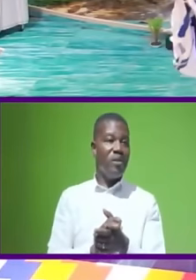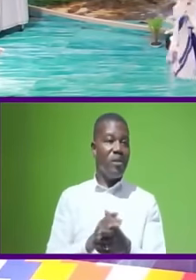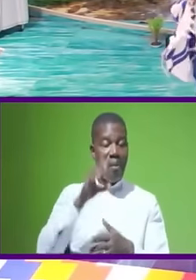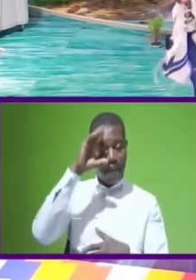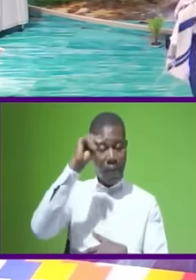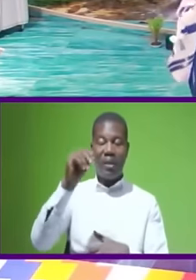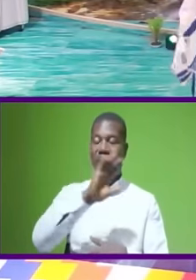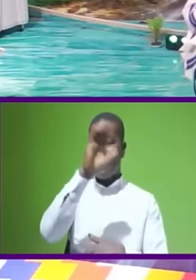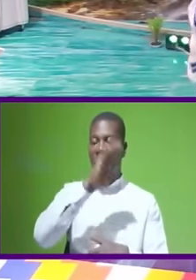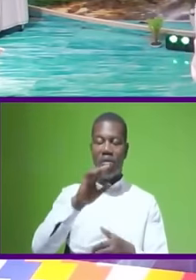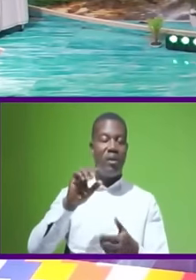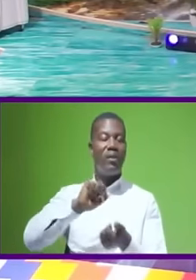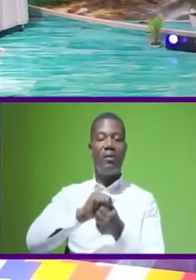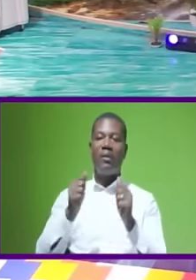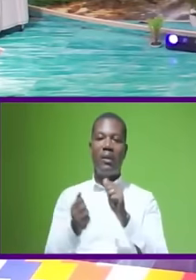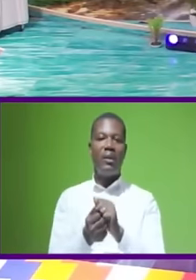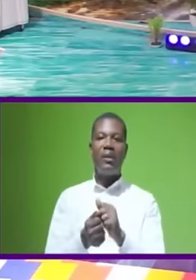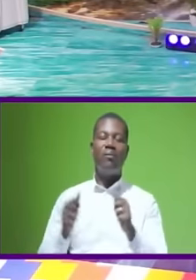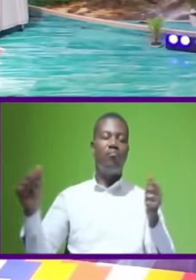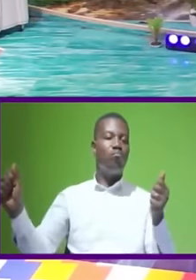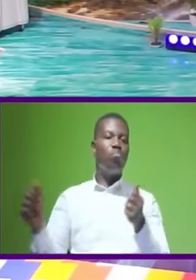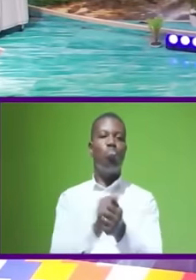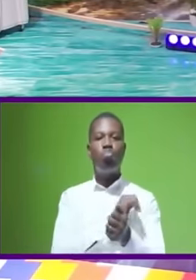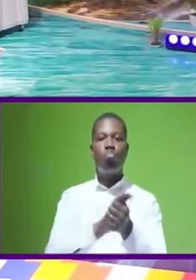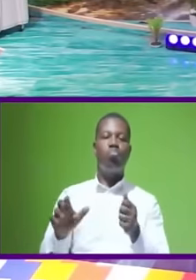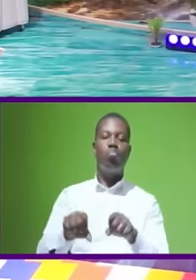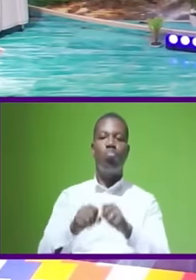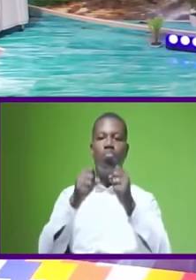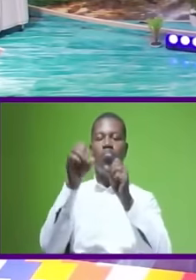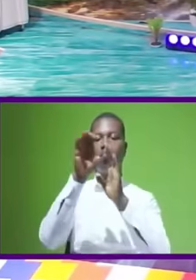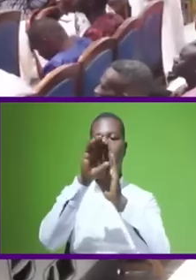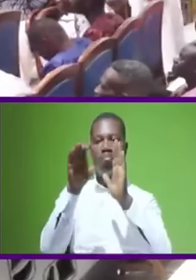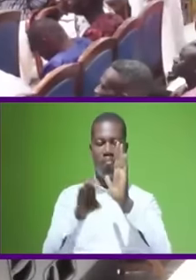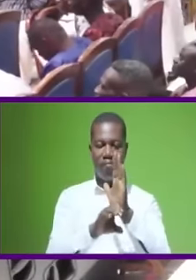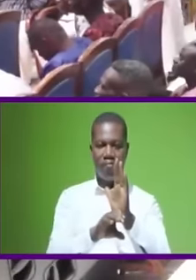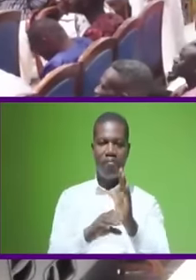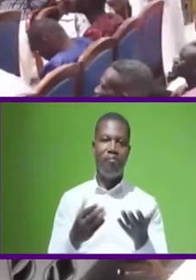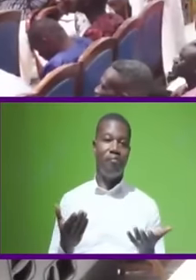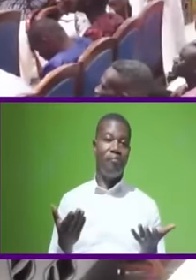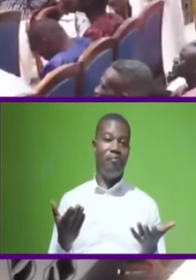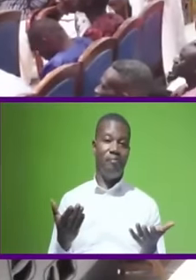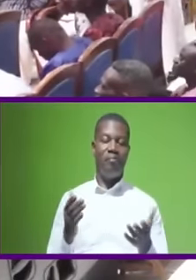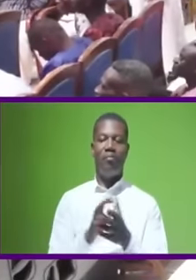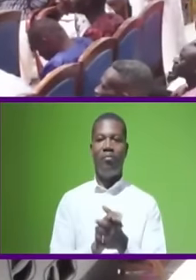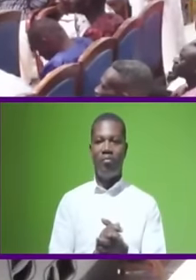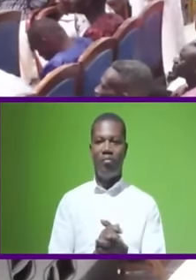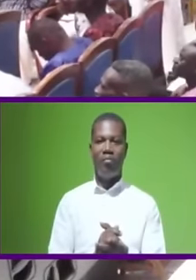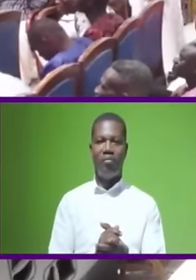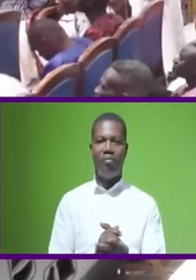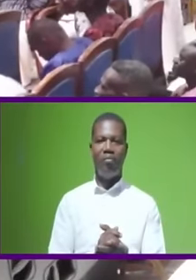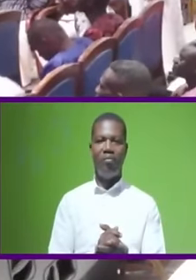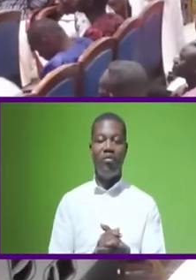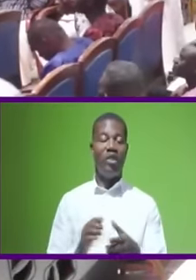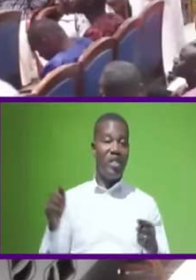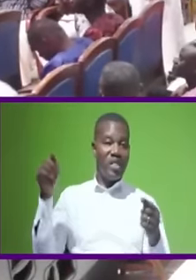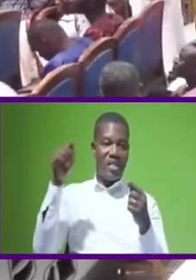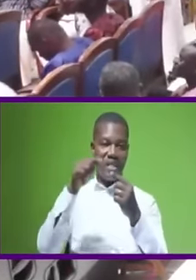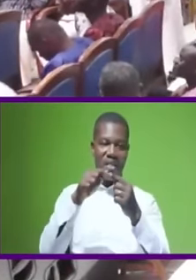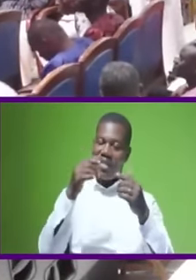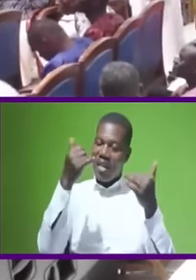Up to now, man always break covenants they have with others.